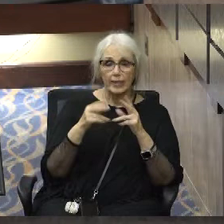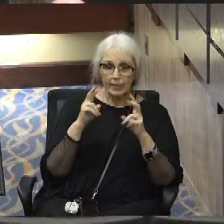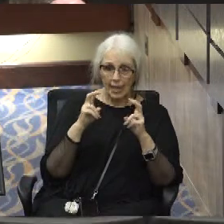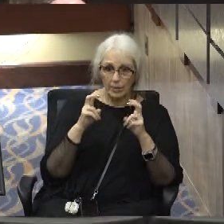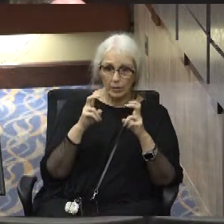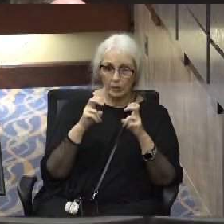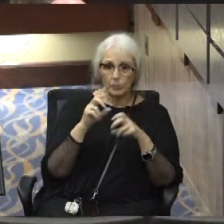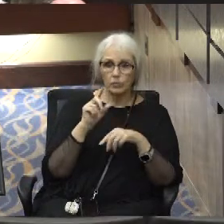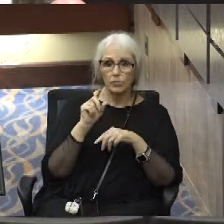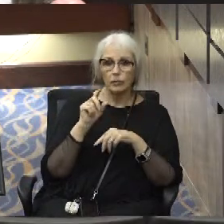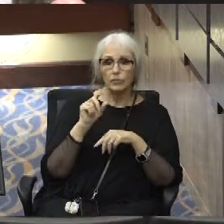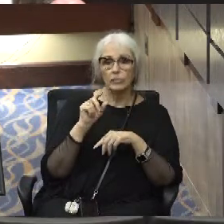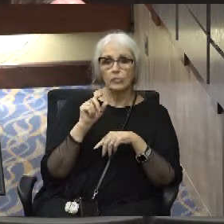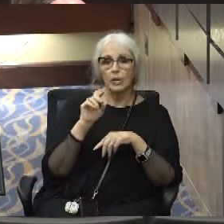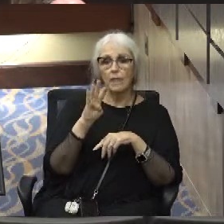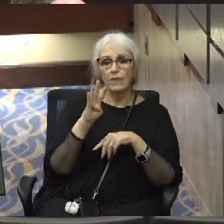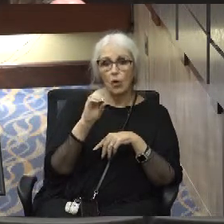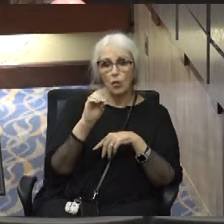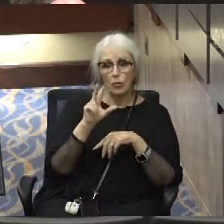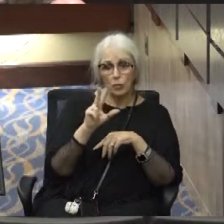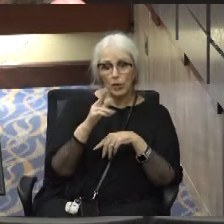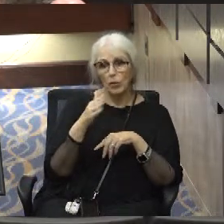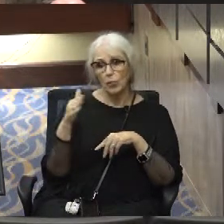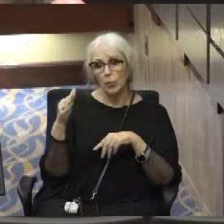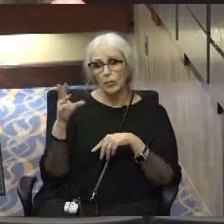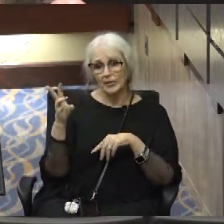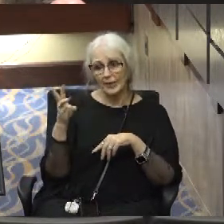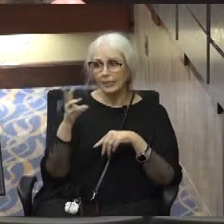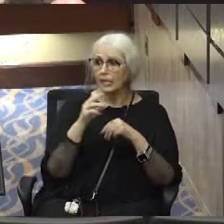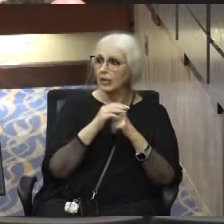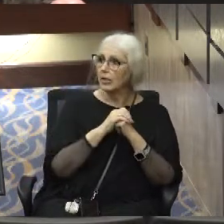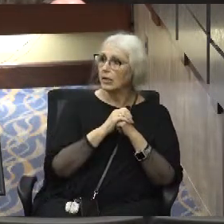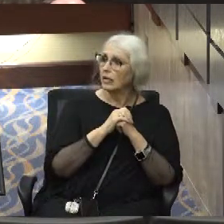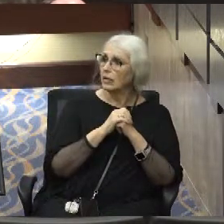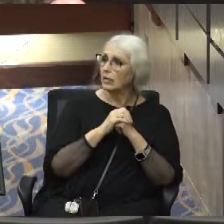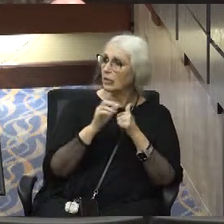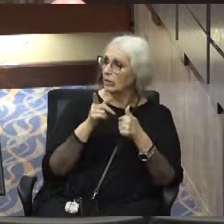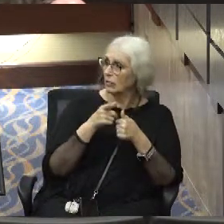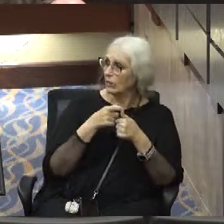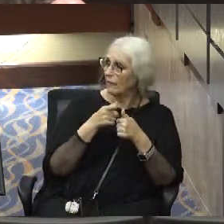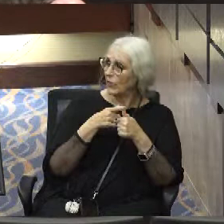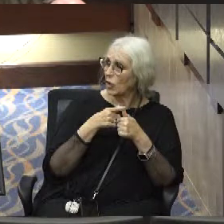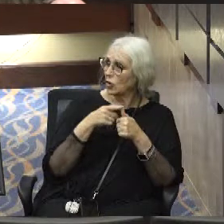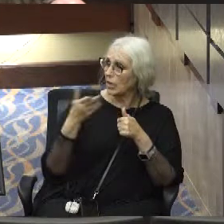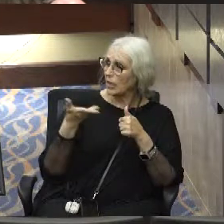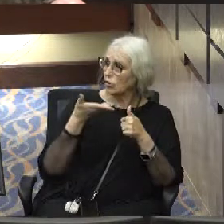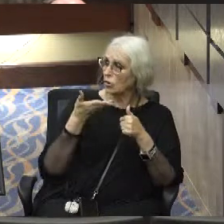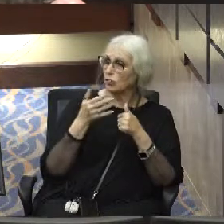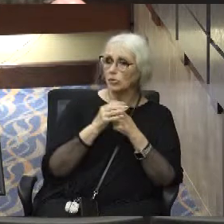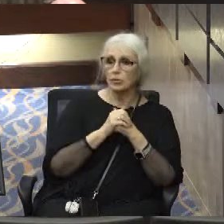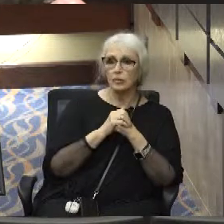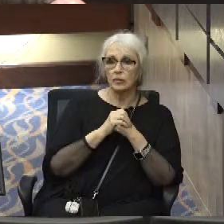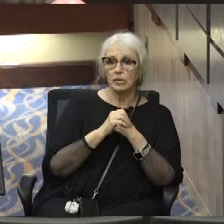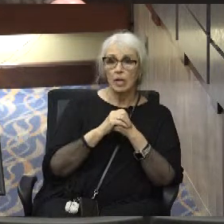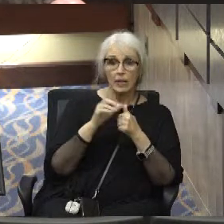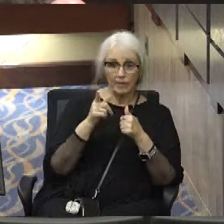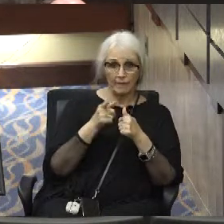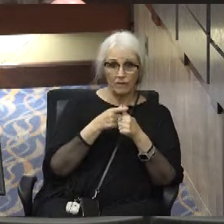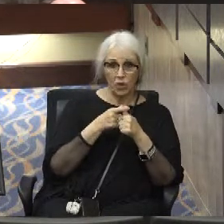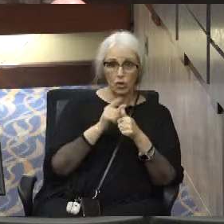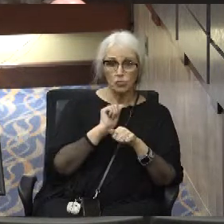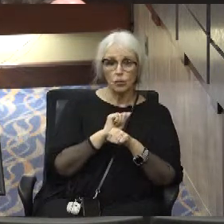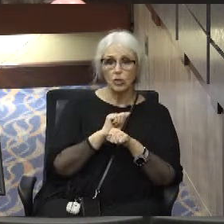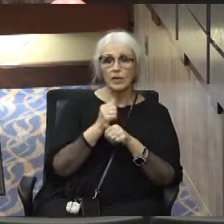items 2022-403 through 406. Deidre, would you please introduce the first work session? Yes, the first work session